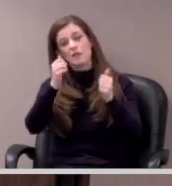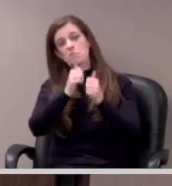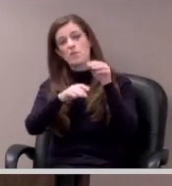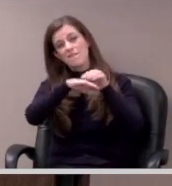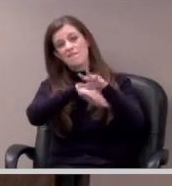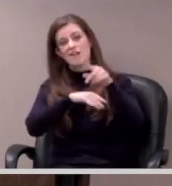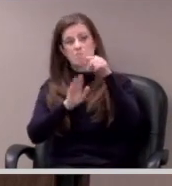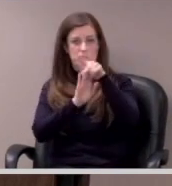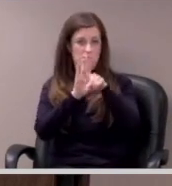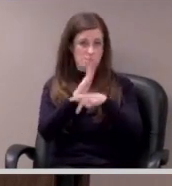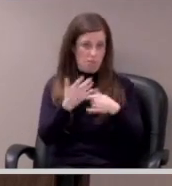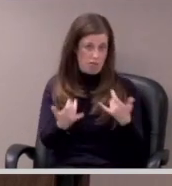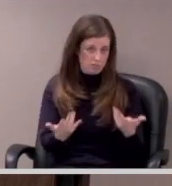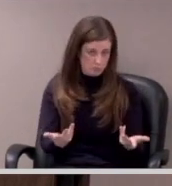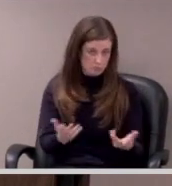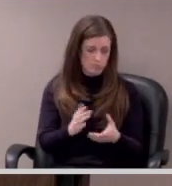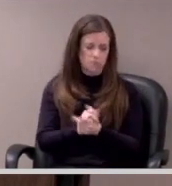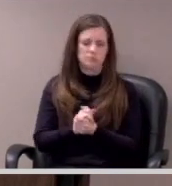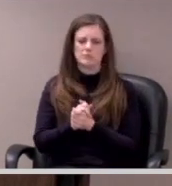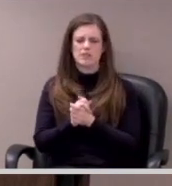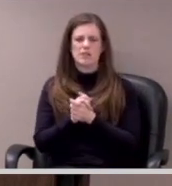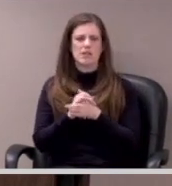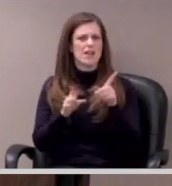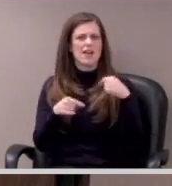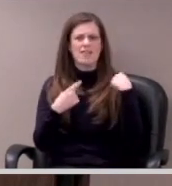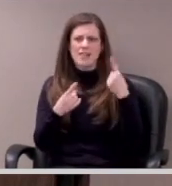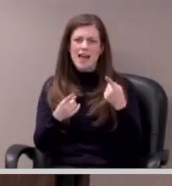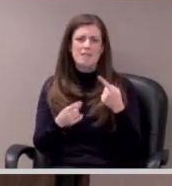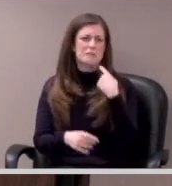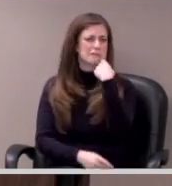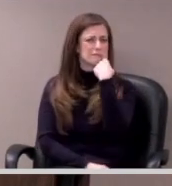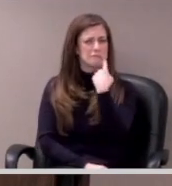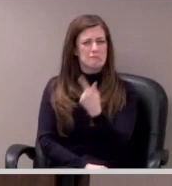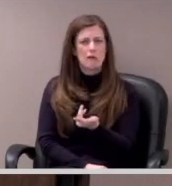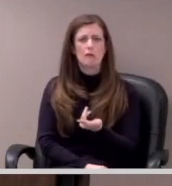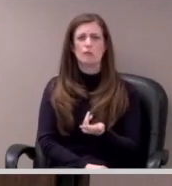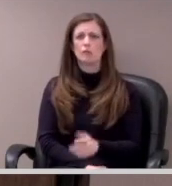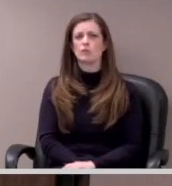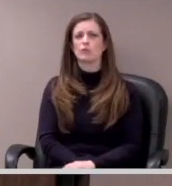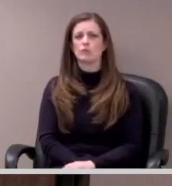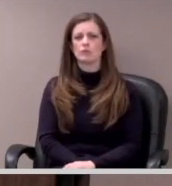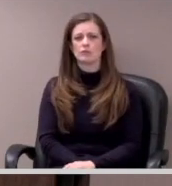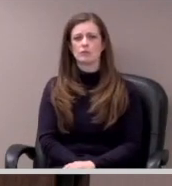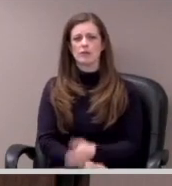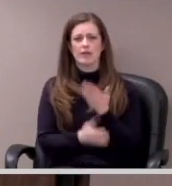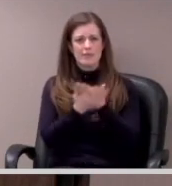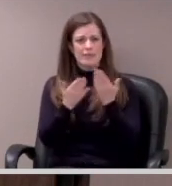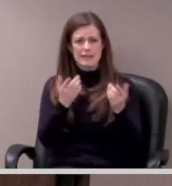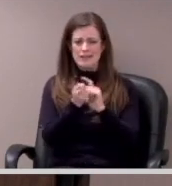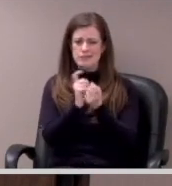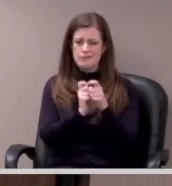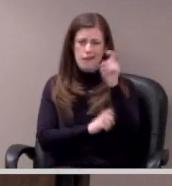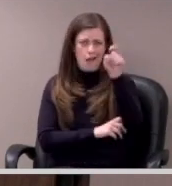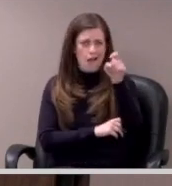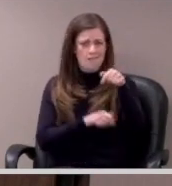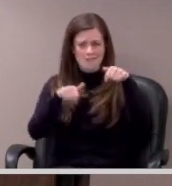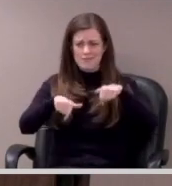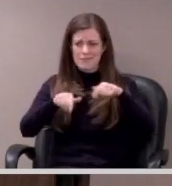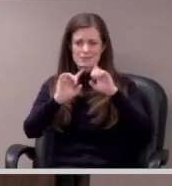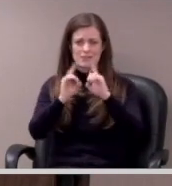by our policies. They've been telling you the things that need to change in our